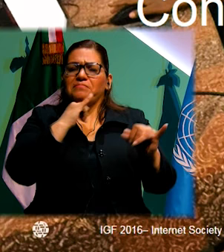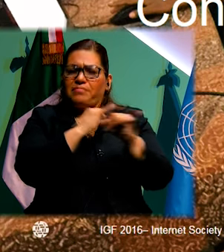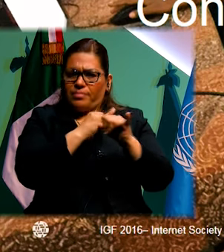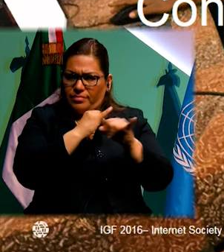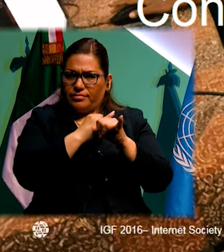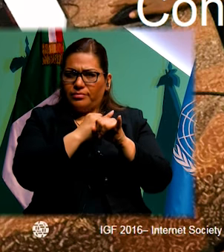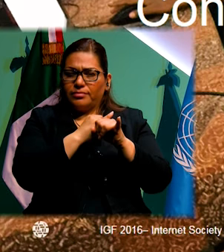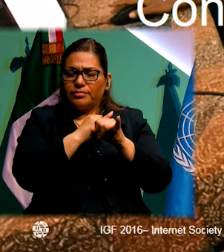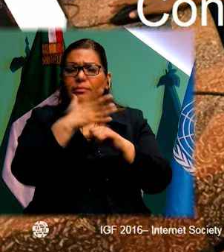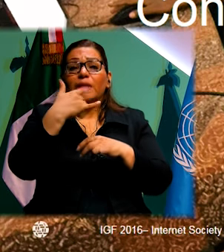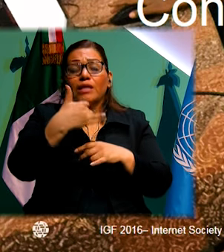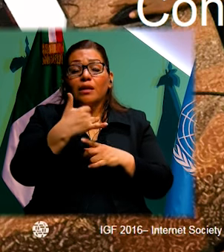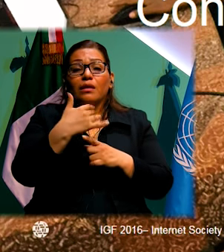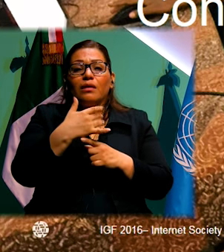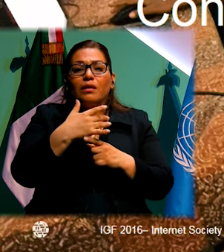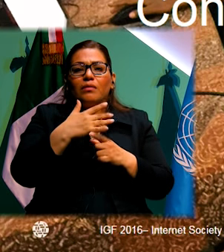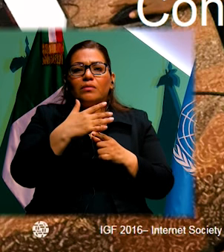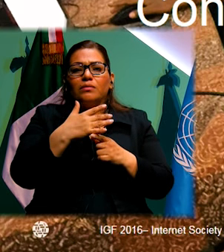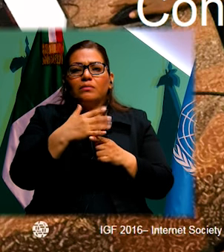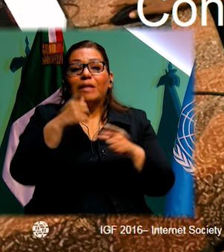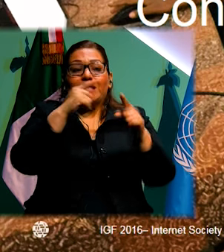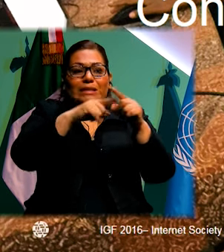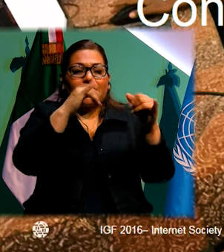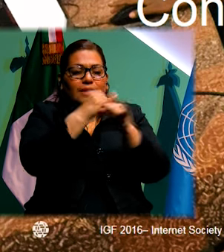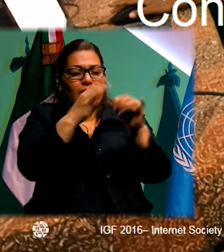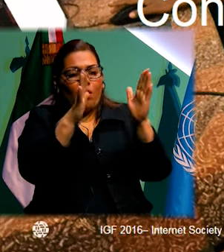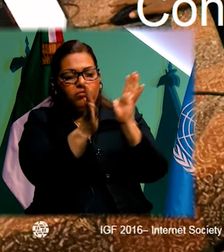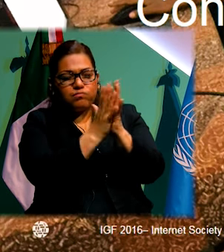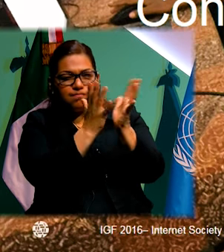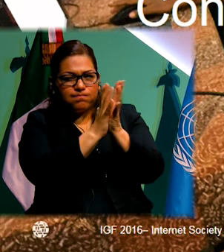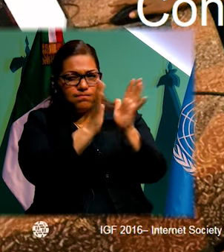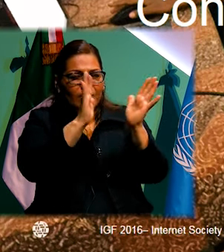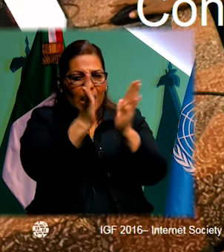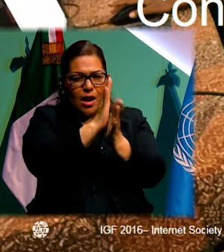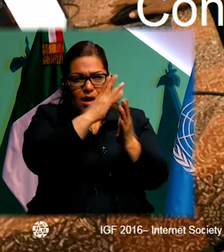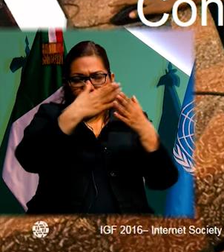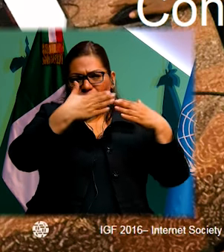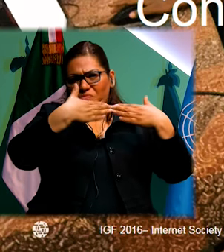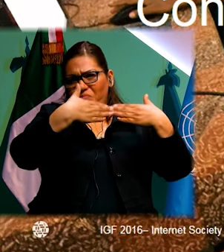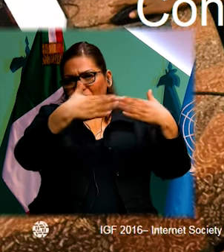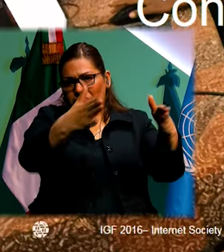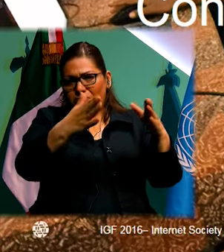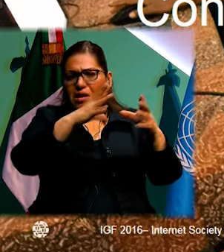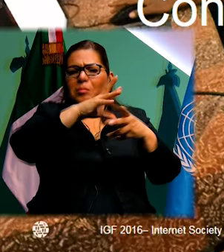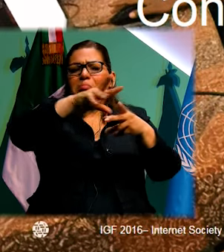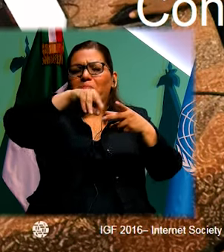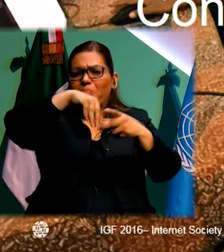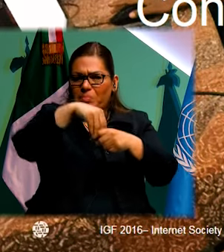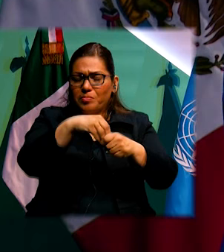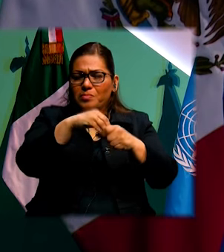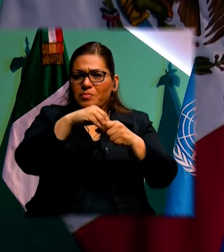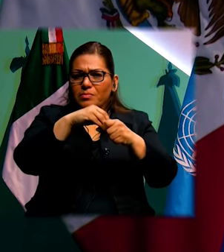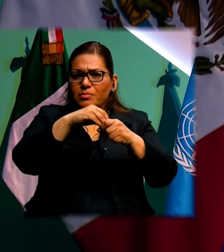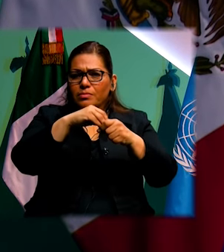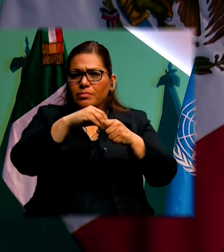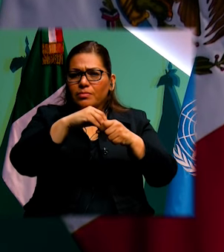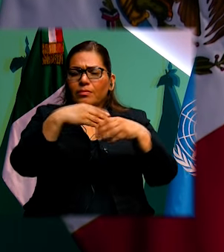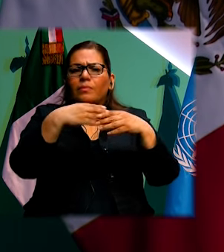architecture. Global, open, inclusive. A tool for connection,